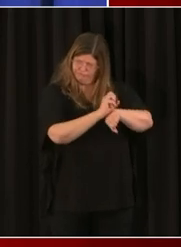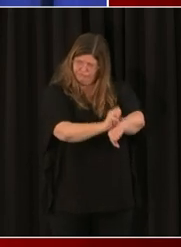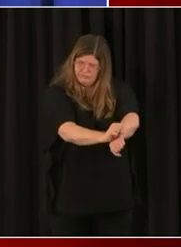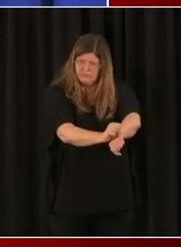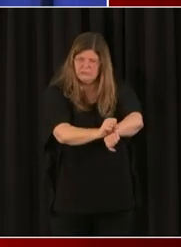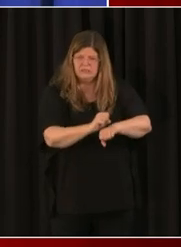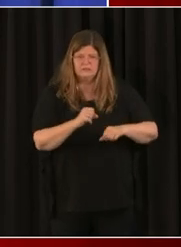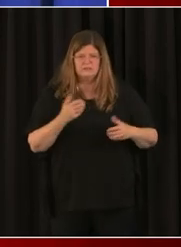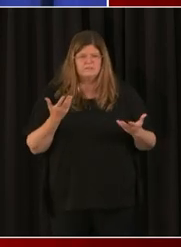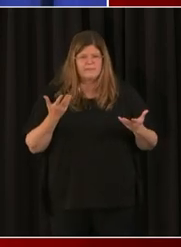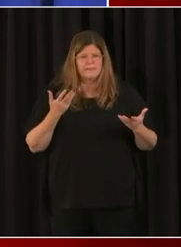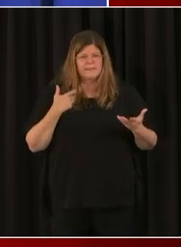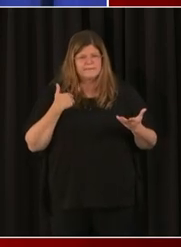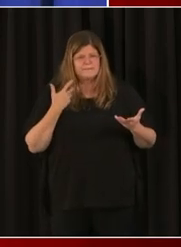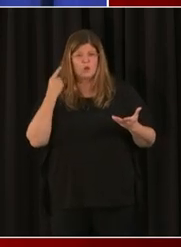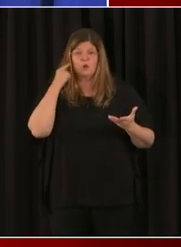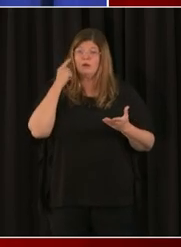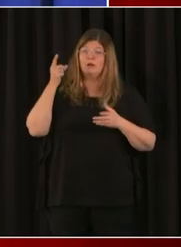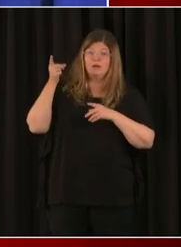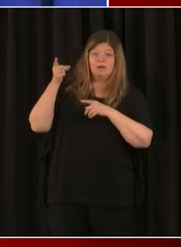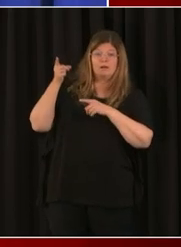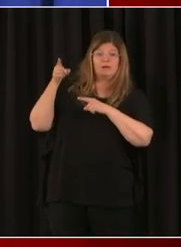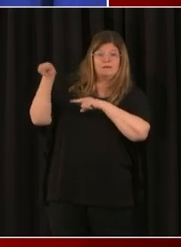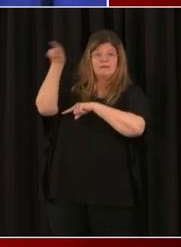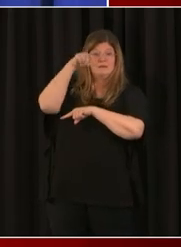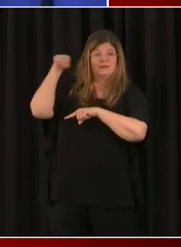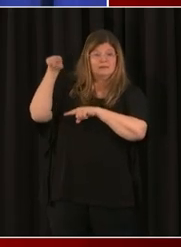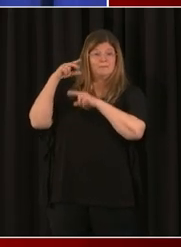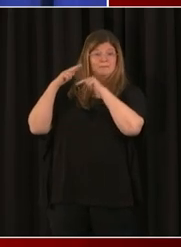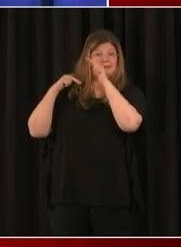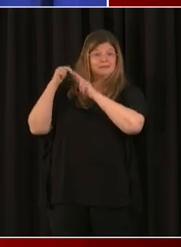I wonder what you're hearing from these healthcare settings about